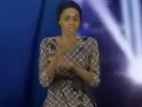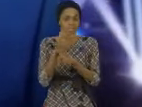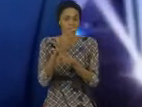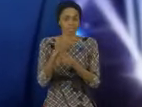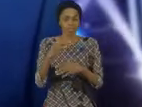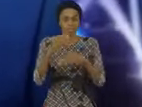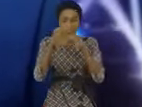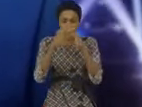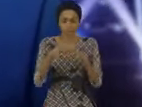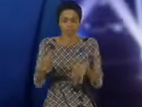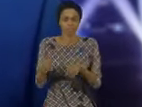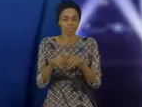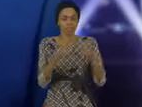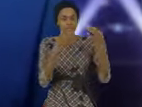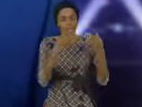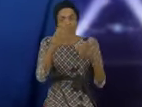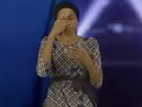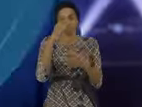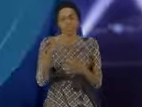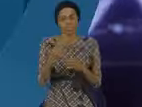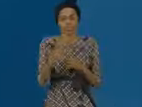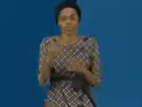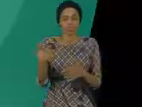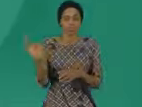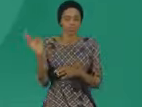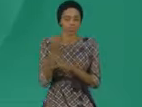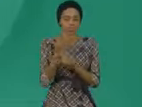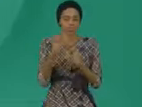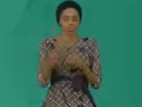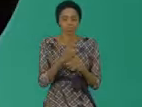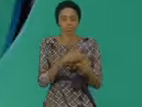of freedom from the Lord. God bless you.